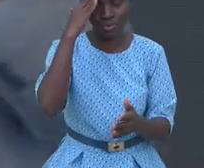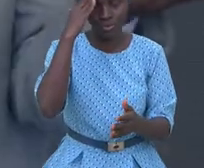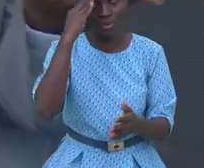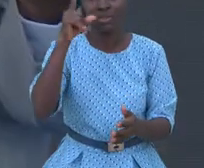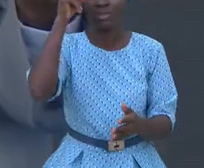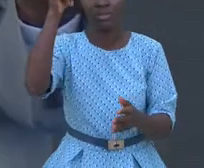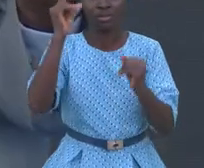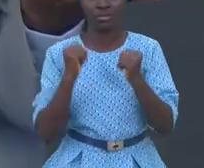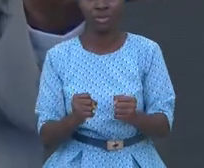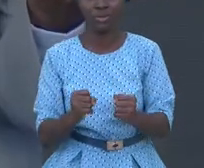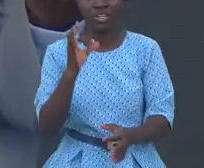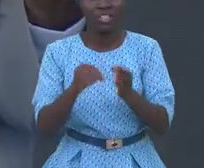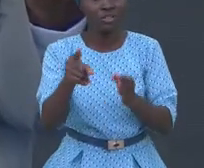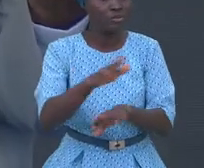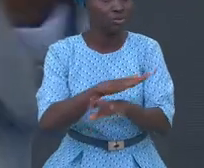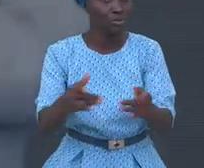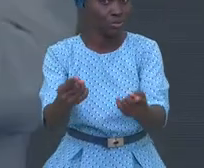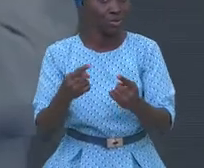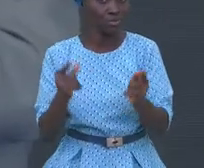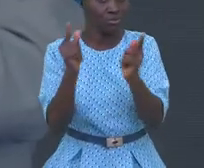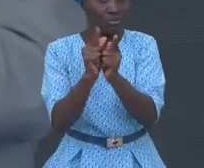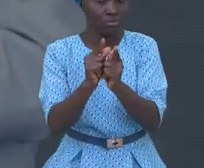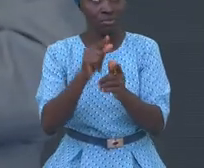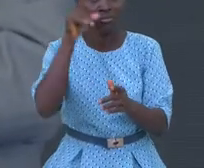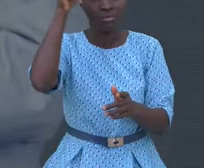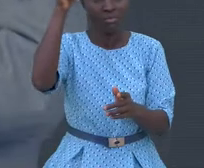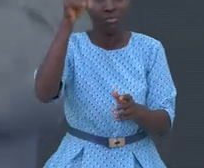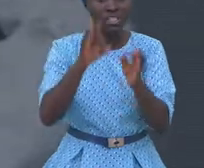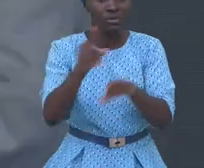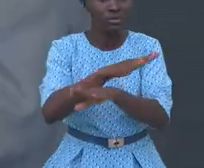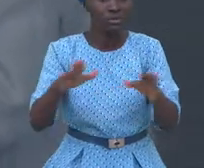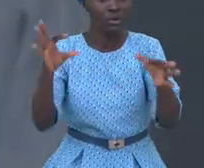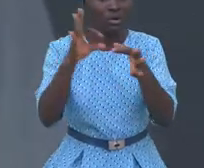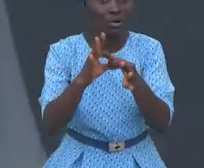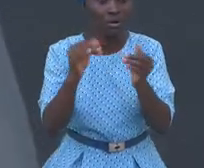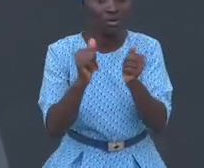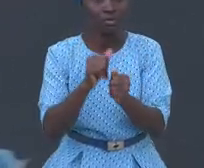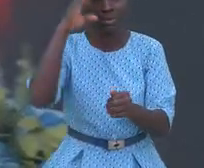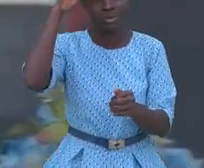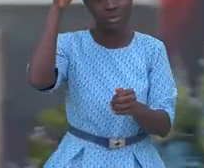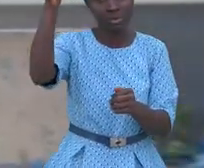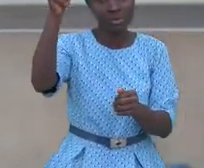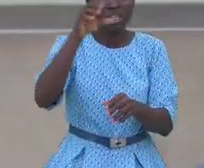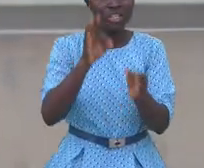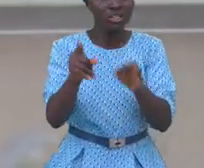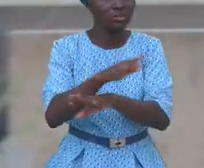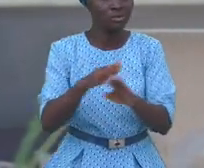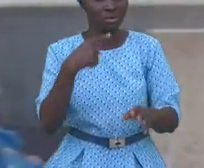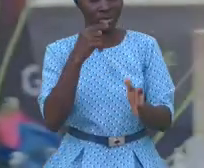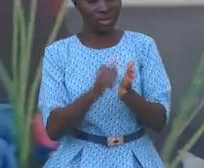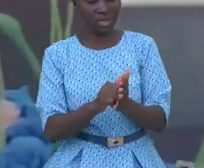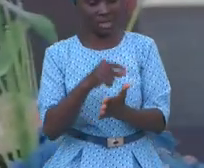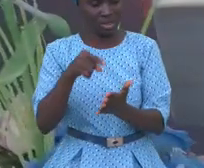If you don't come, if you don't connect, if you don't say, here is my